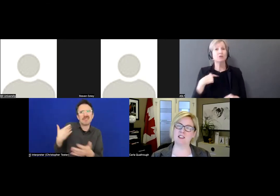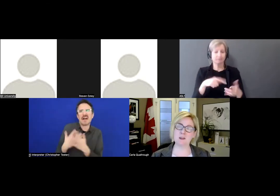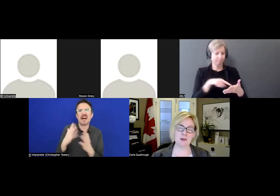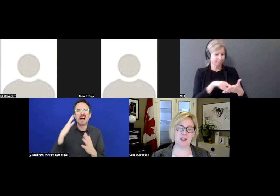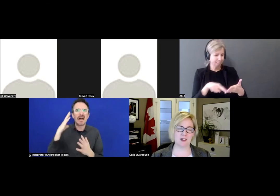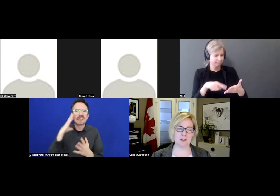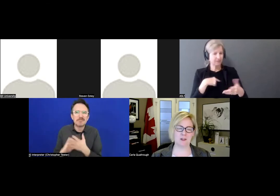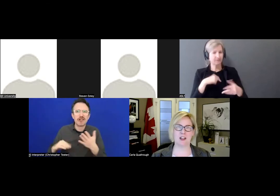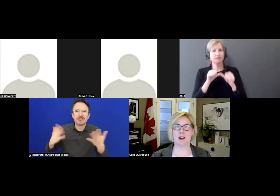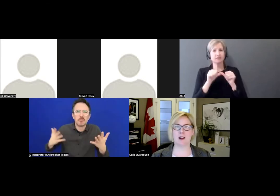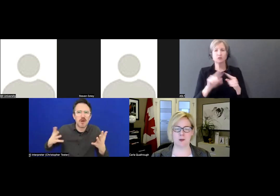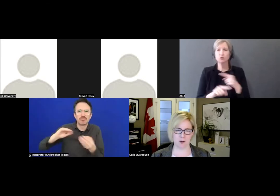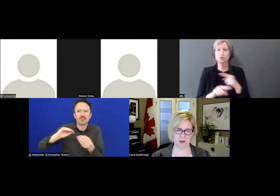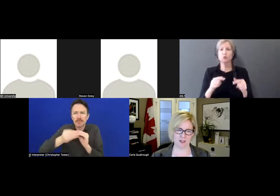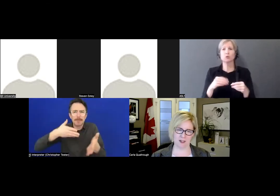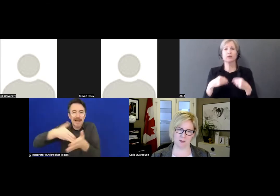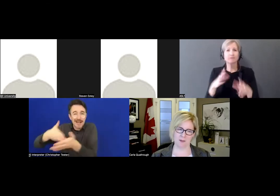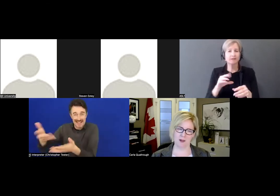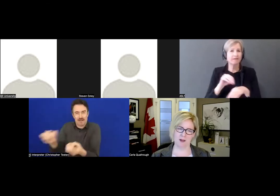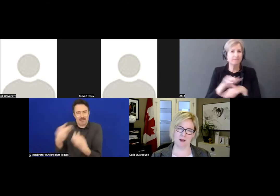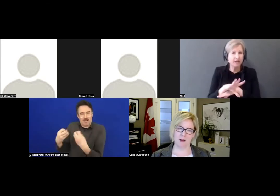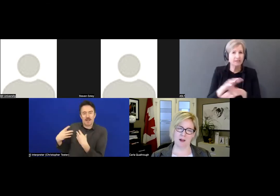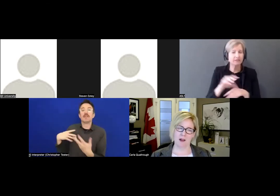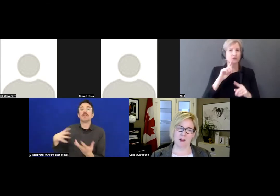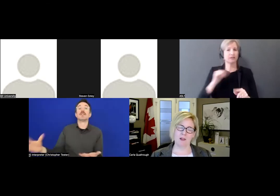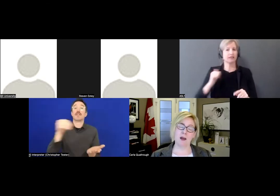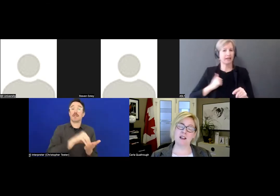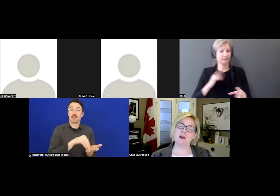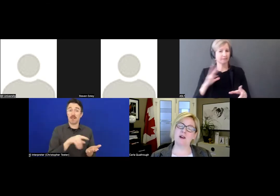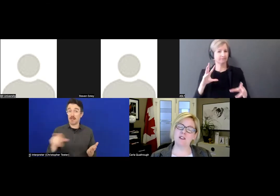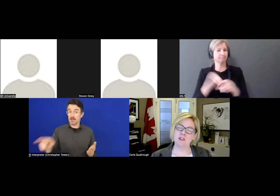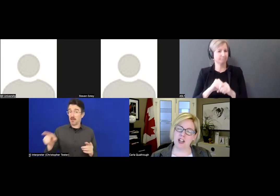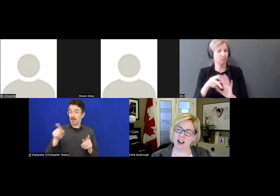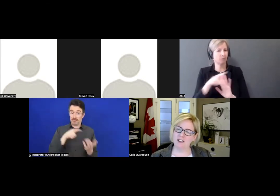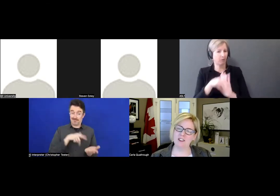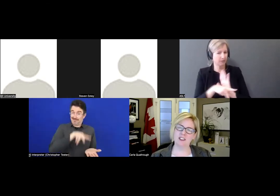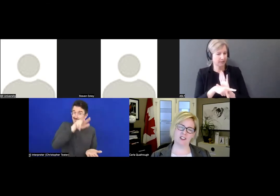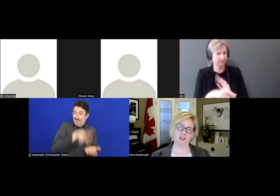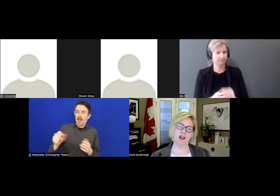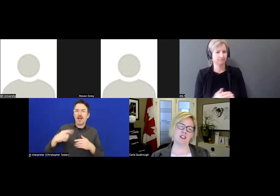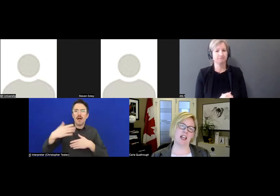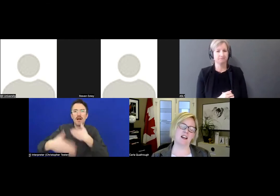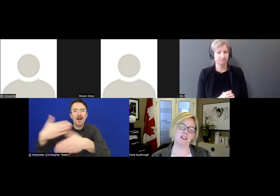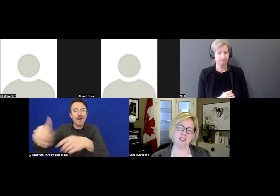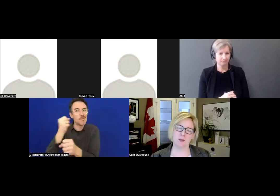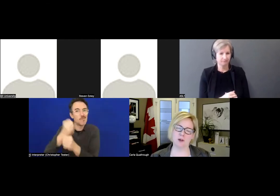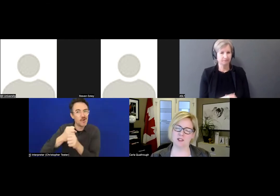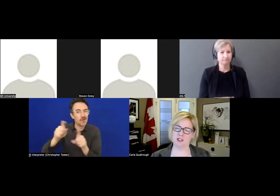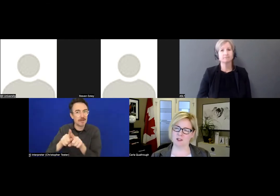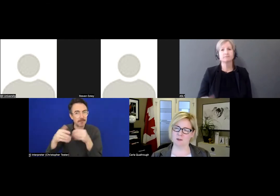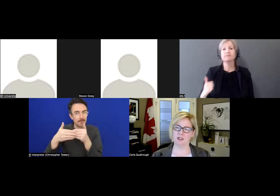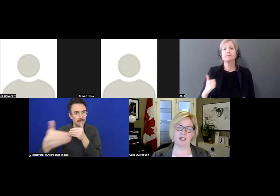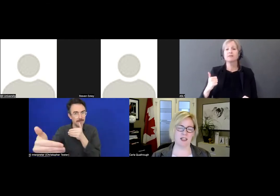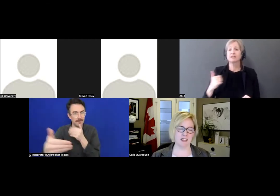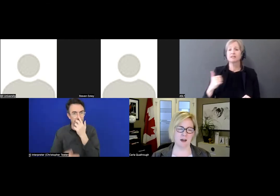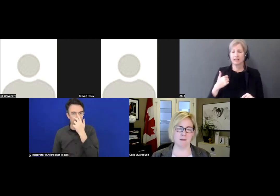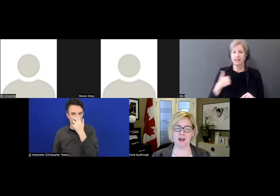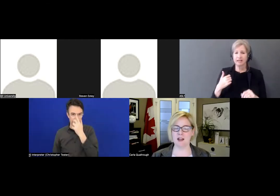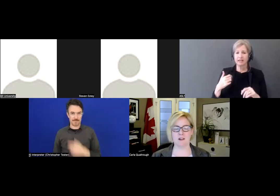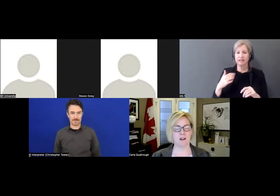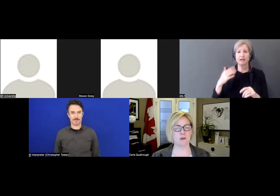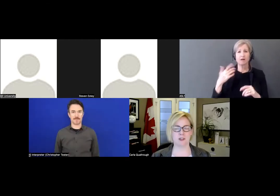on disability inclusion and government policy. The pandemic also challenged and stretched Canada's support systems, like it did